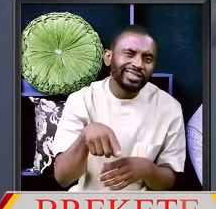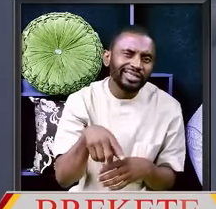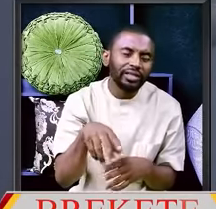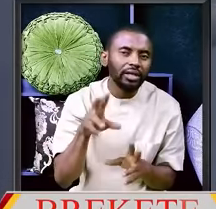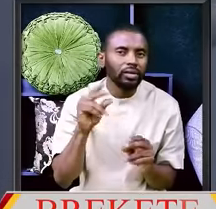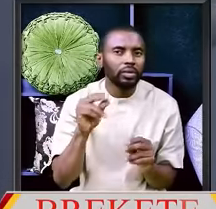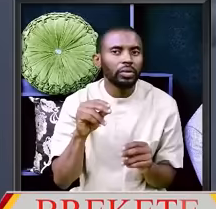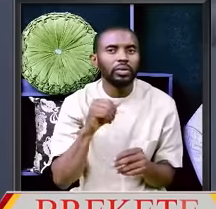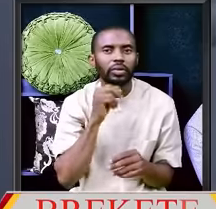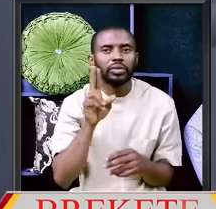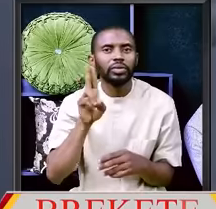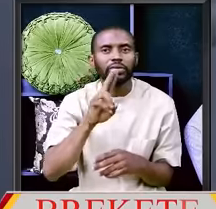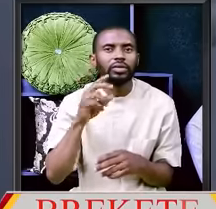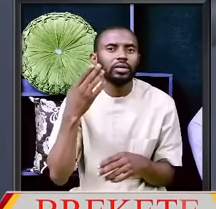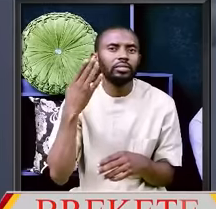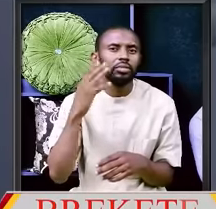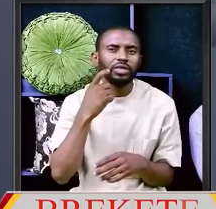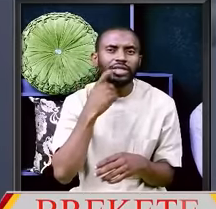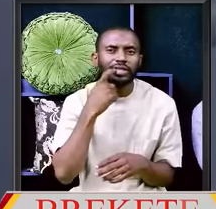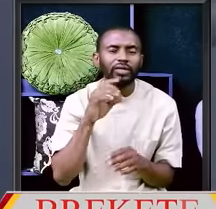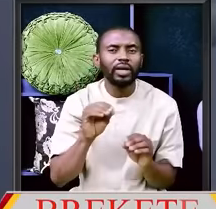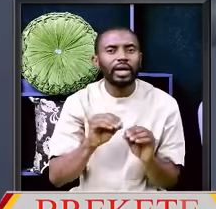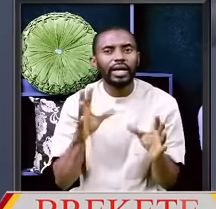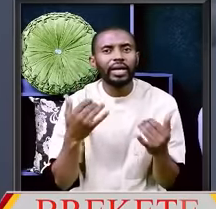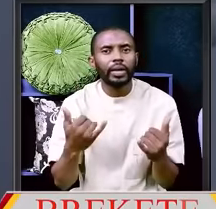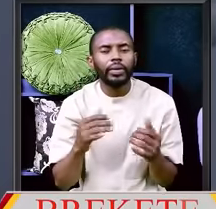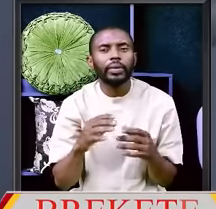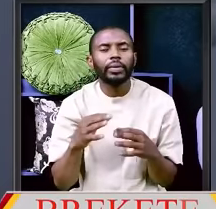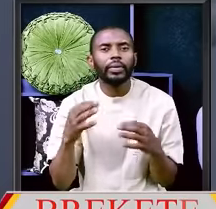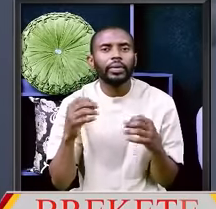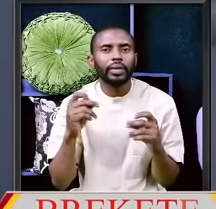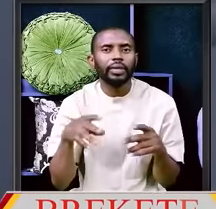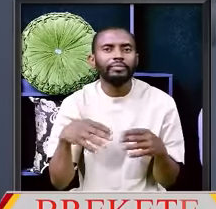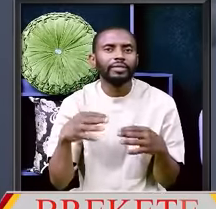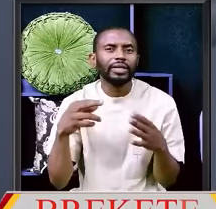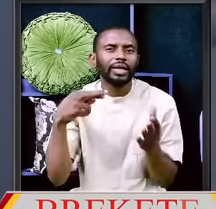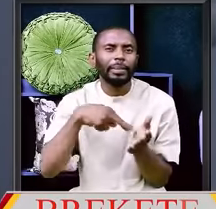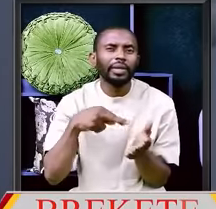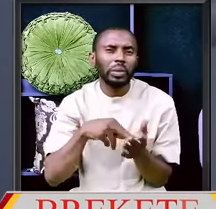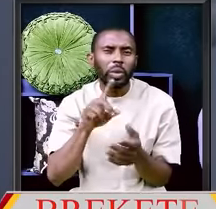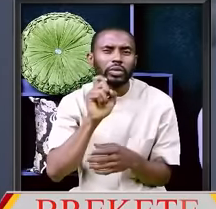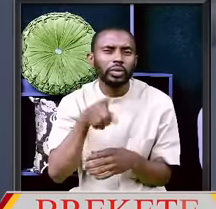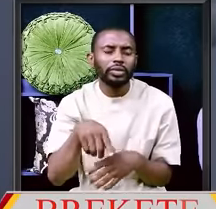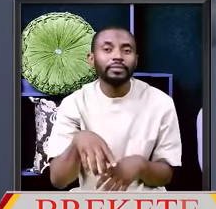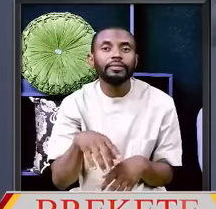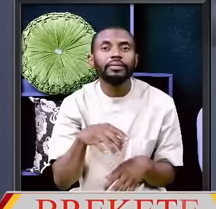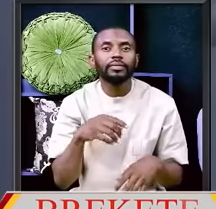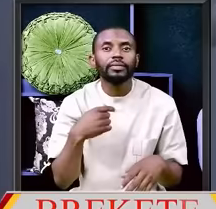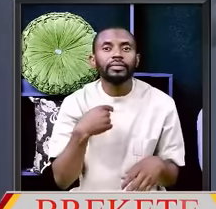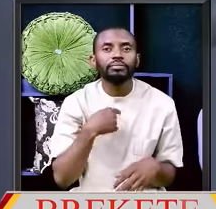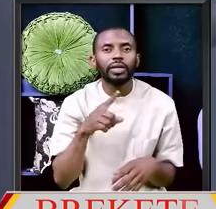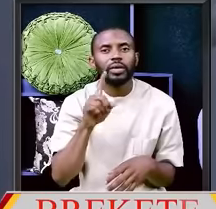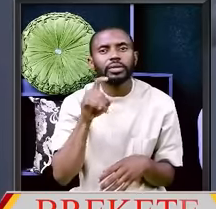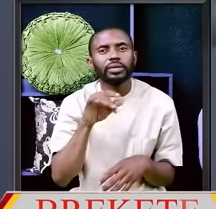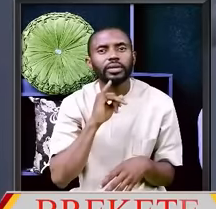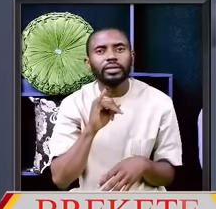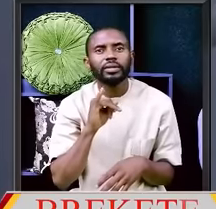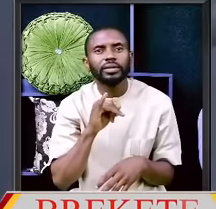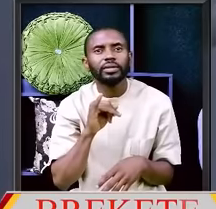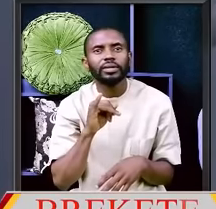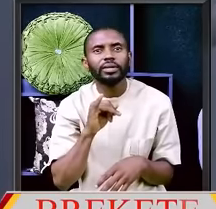No, I'm not using Bluetooth. Can you? You are clearer now. Can you, sir? Can you repeat the question again, ma'am? All right. So my